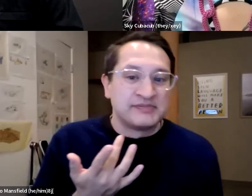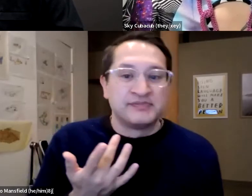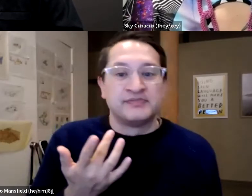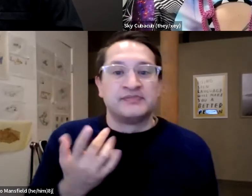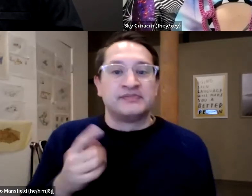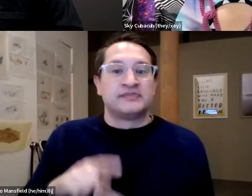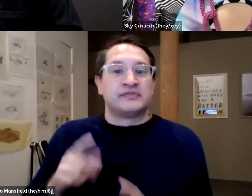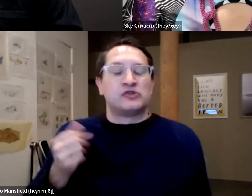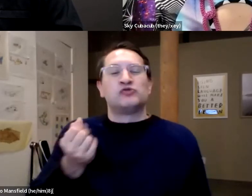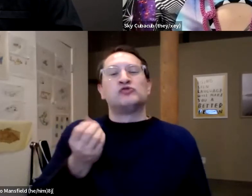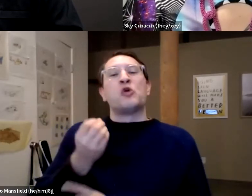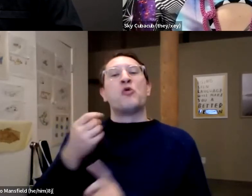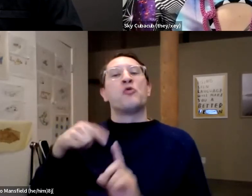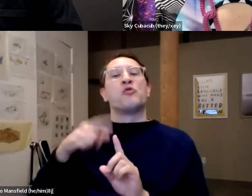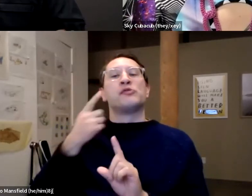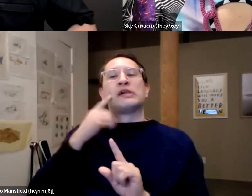completely different preferences.